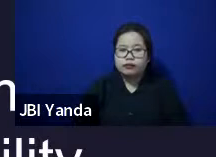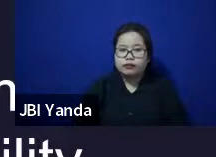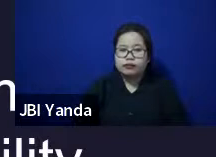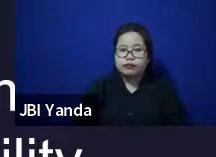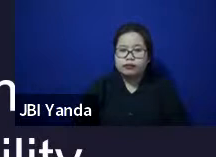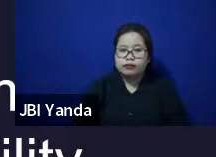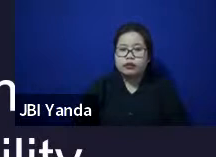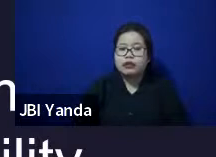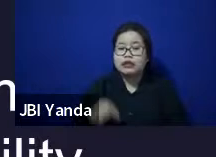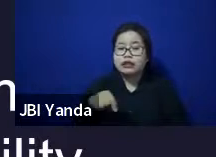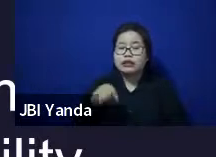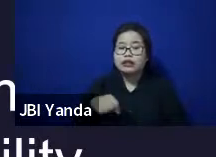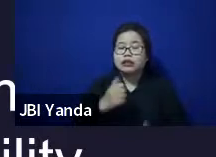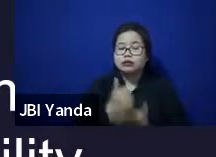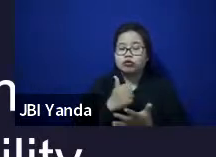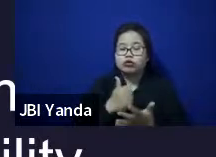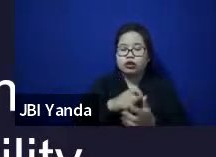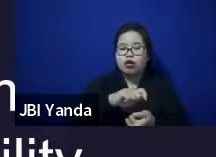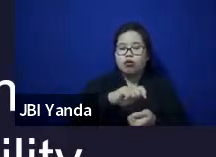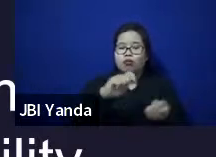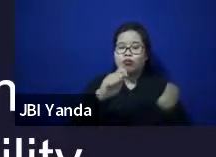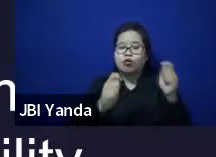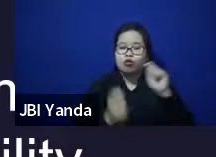philosophy and view